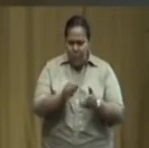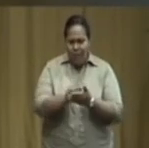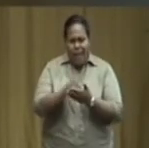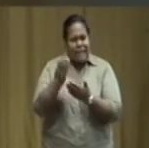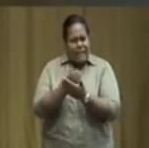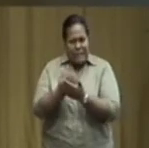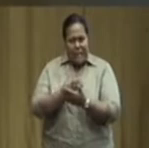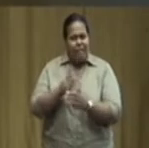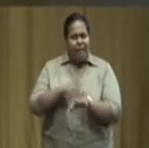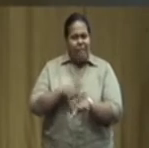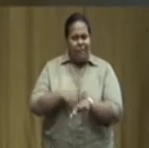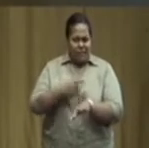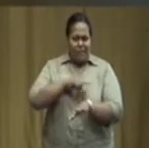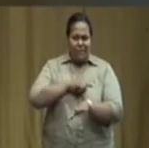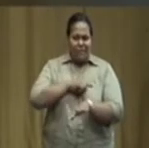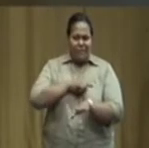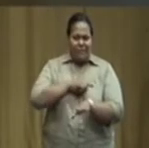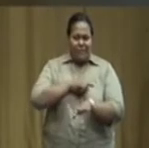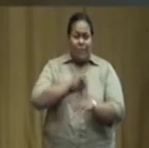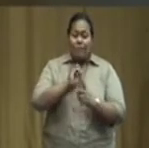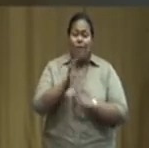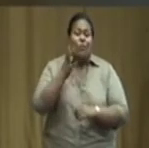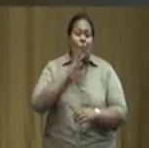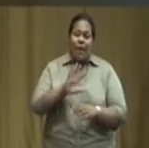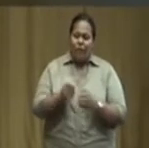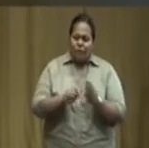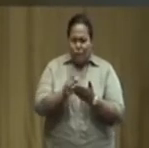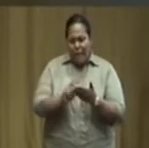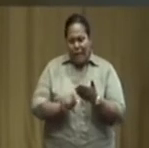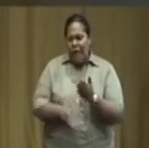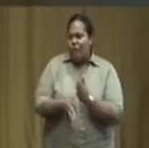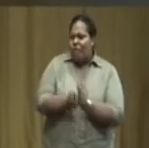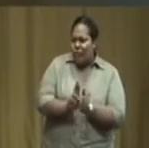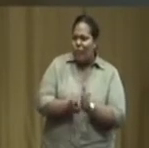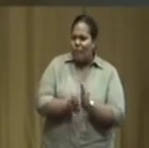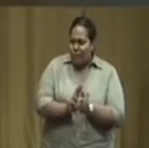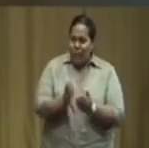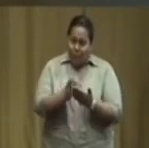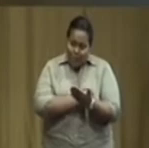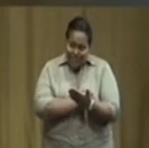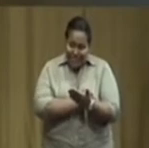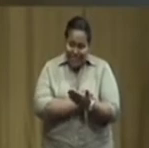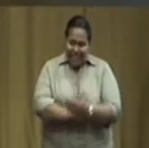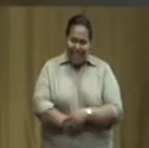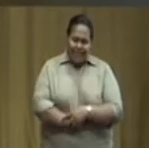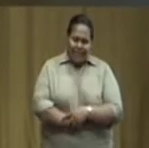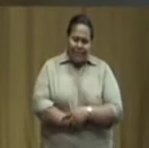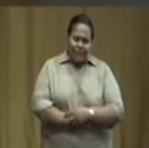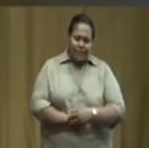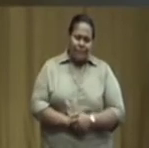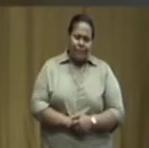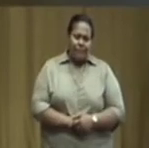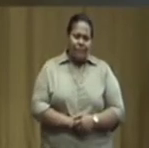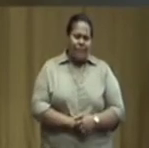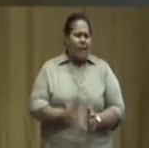of time, particularly when it comes to writing and to revising our courses. So I'm not standing up as